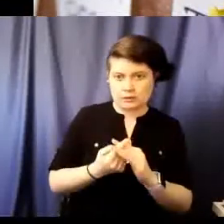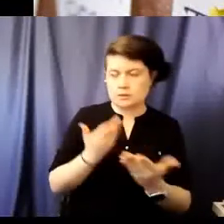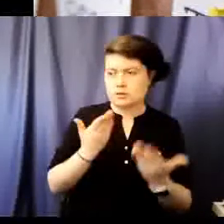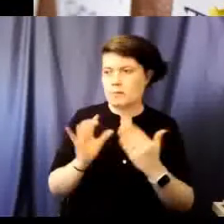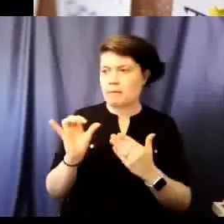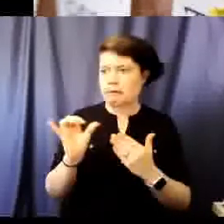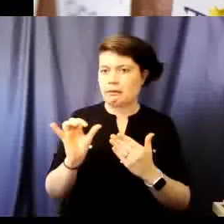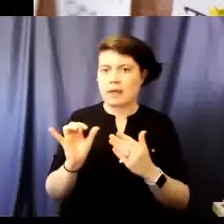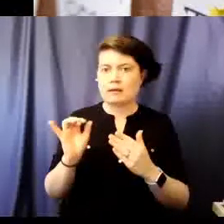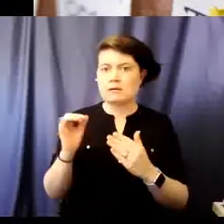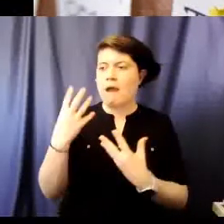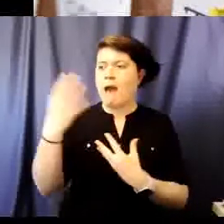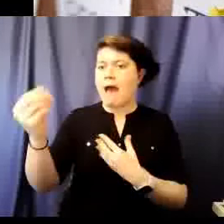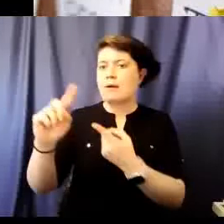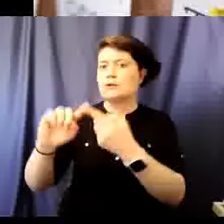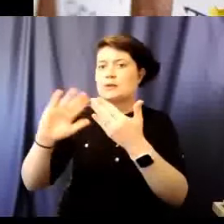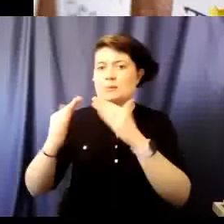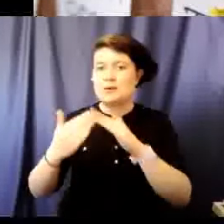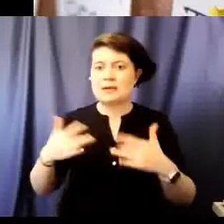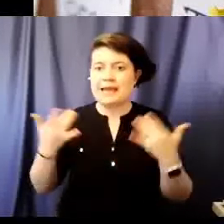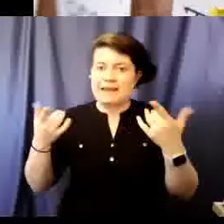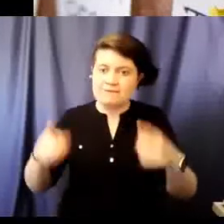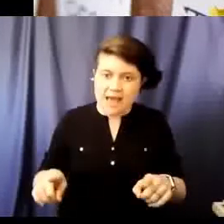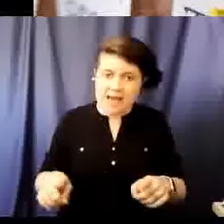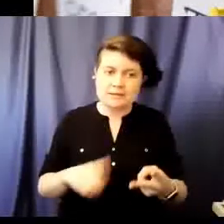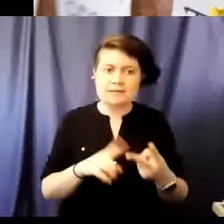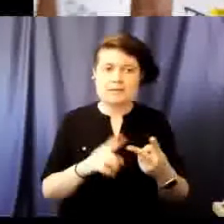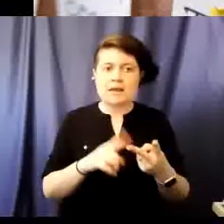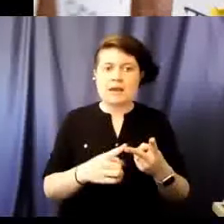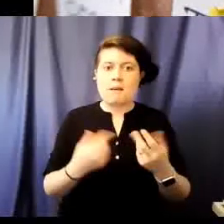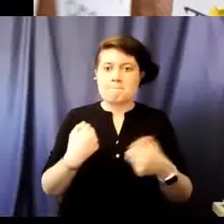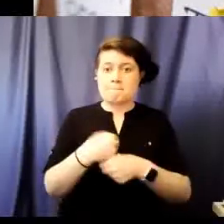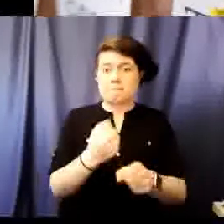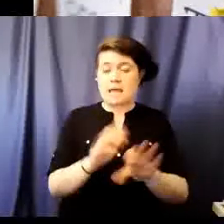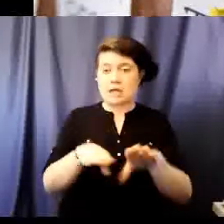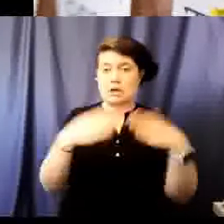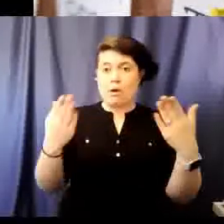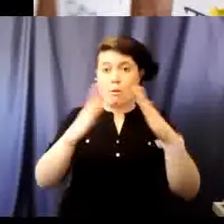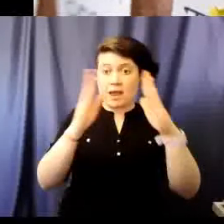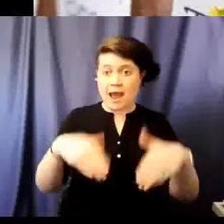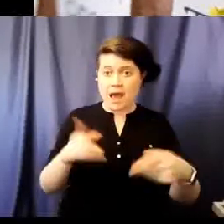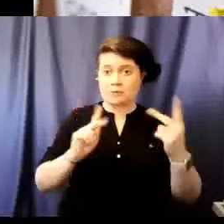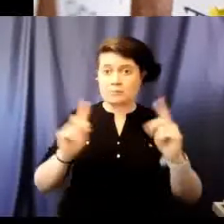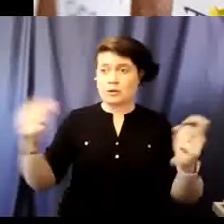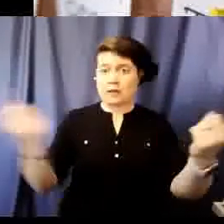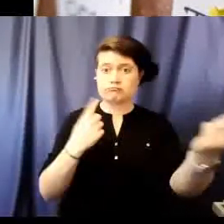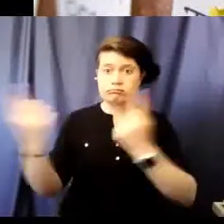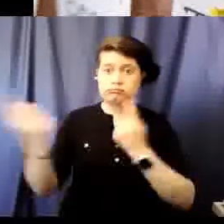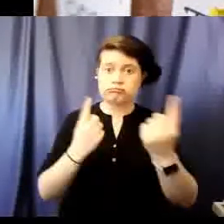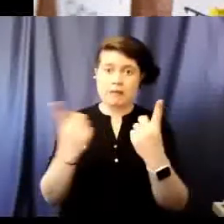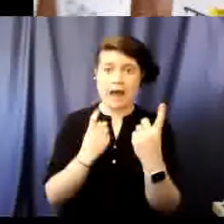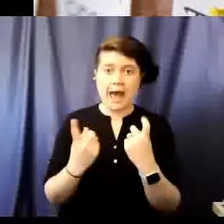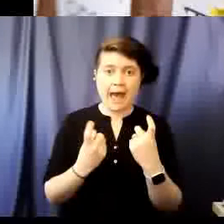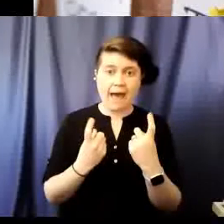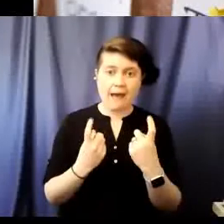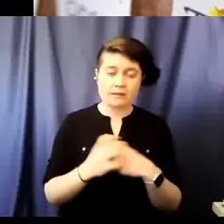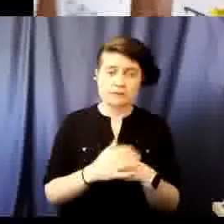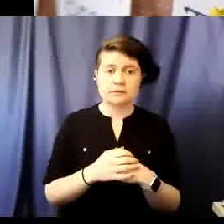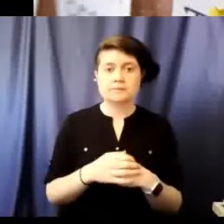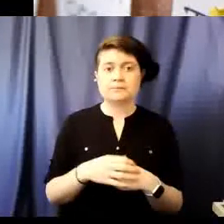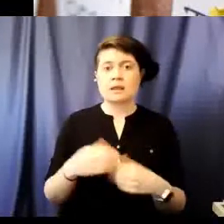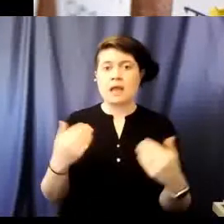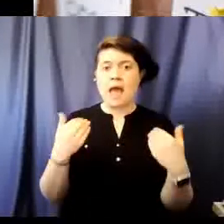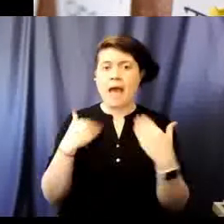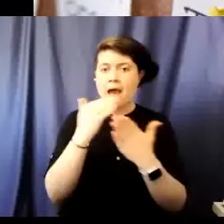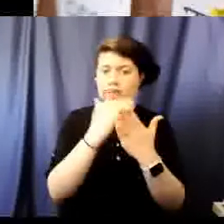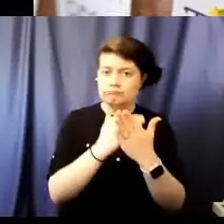to community events, setting up an open house for folks to come and ask questions about the group, offering to co-train about your services,